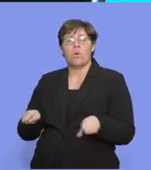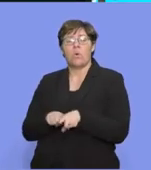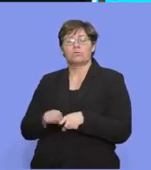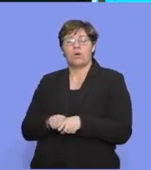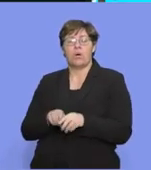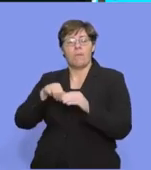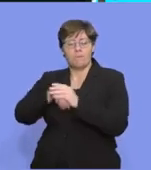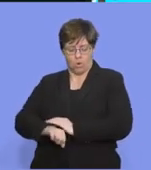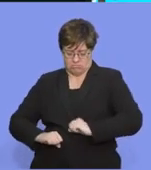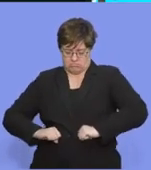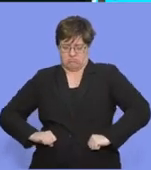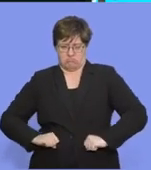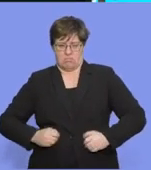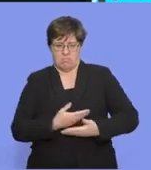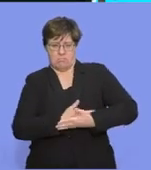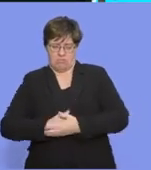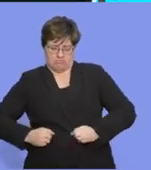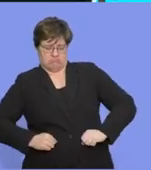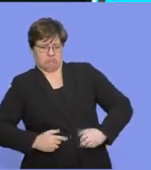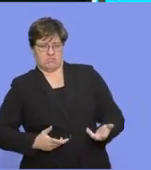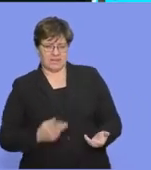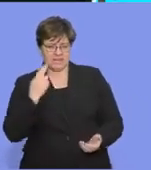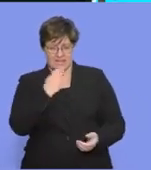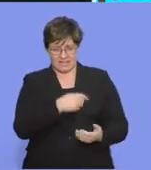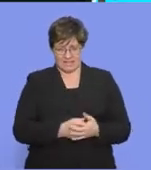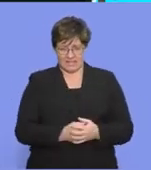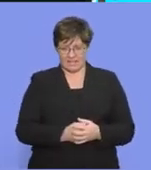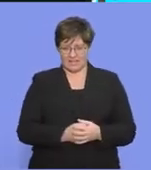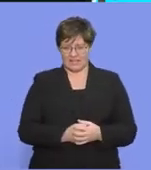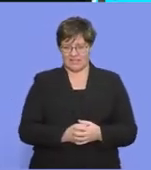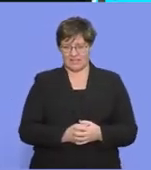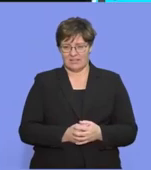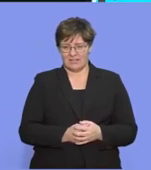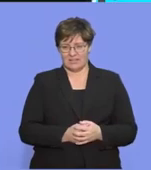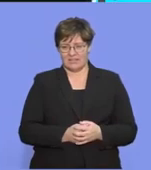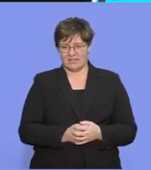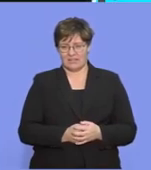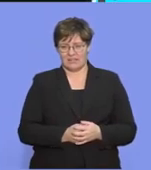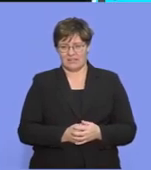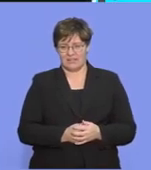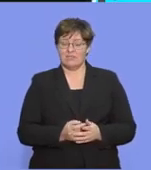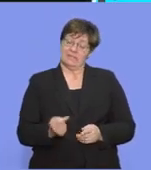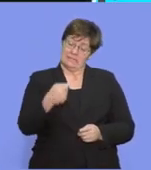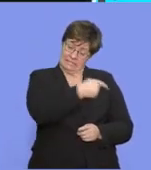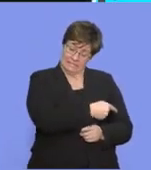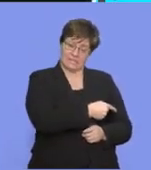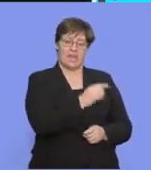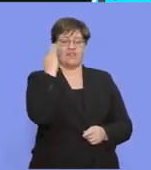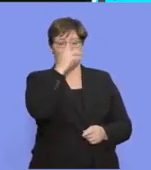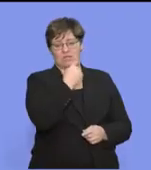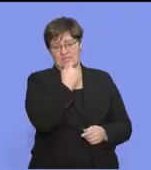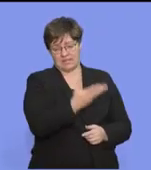would also be born very buff and very muscly. And that, you know, that was according to Lamarck's